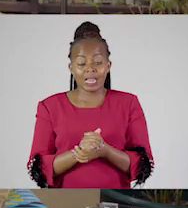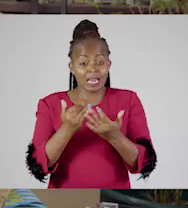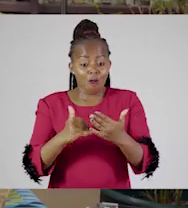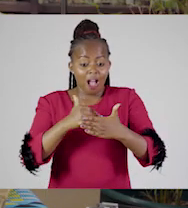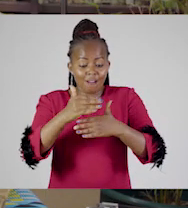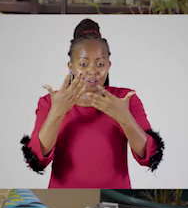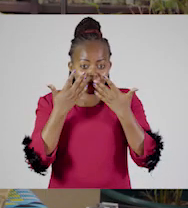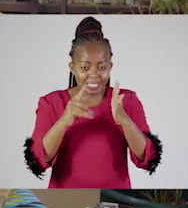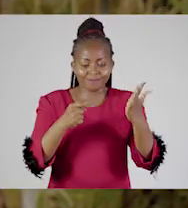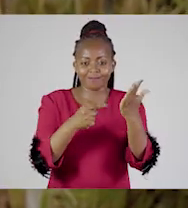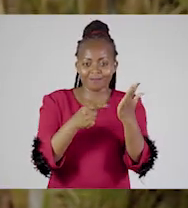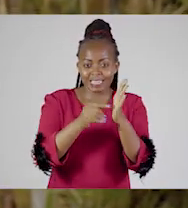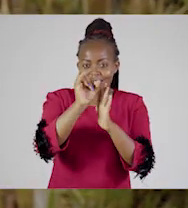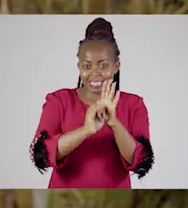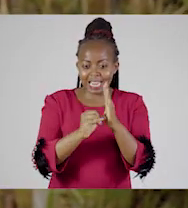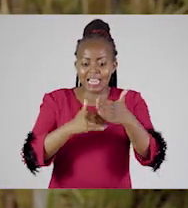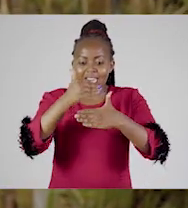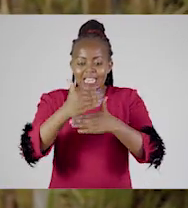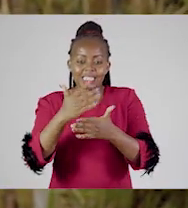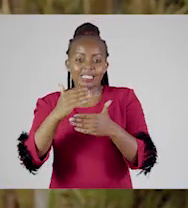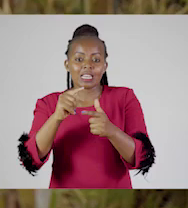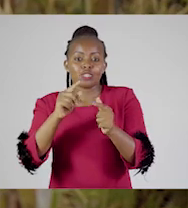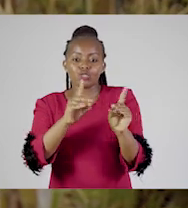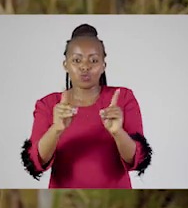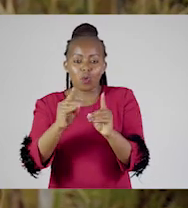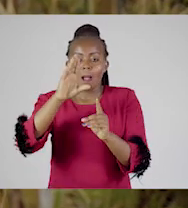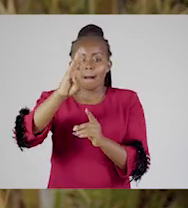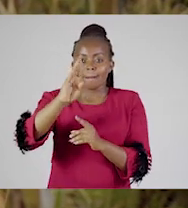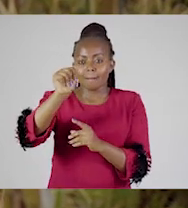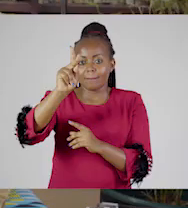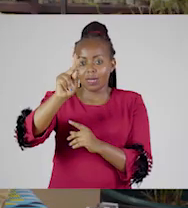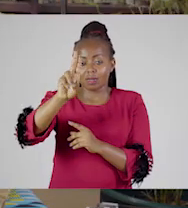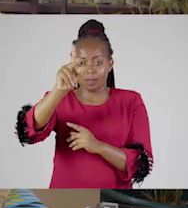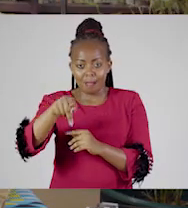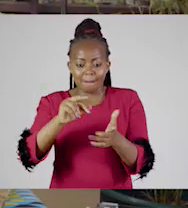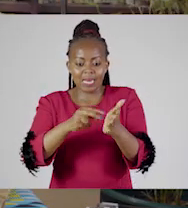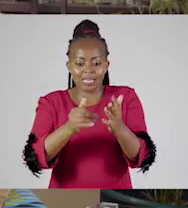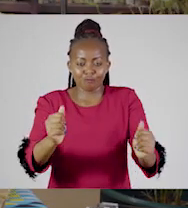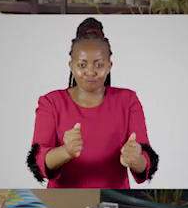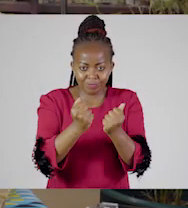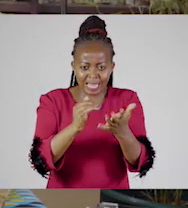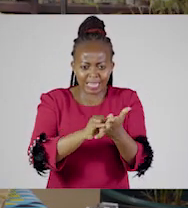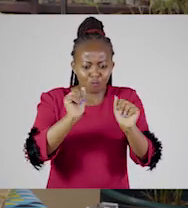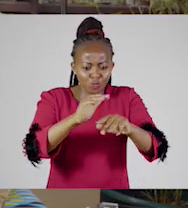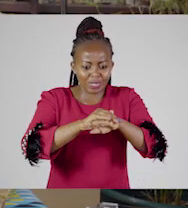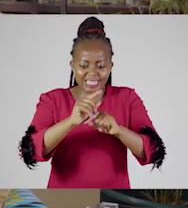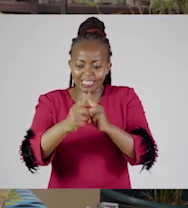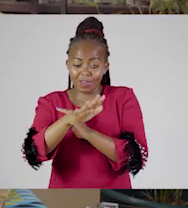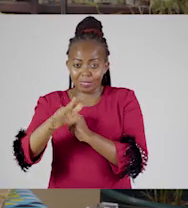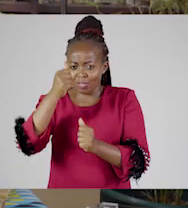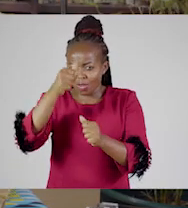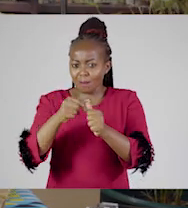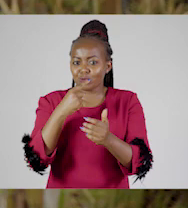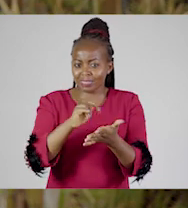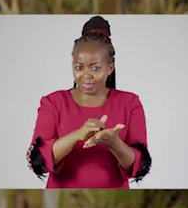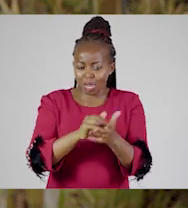So once we've finished digitizing, the next step would be to back up our photos and to make sure they're accessible in different platforms and in different places. Remember,